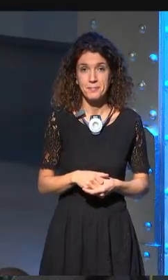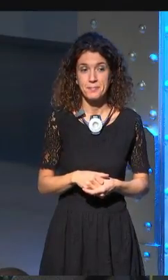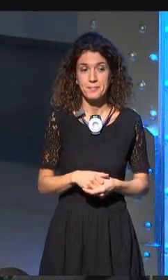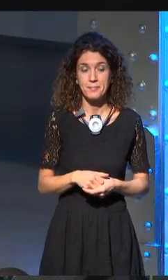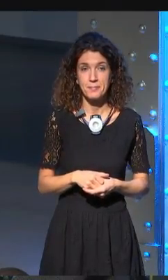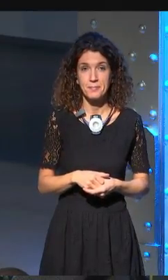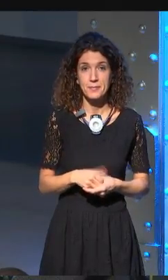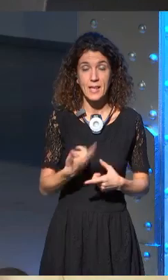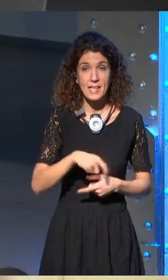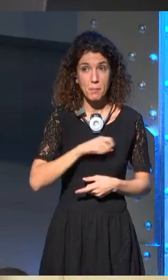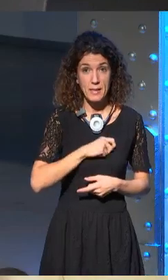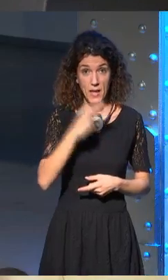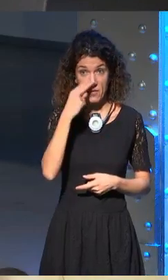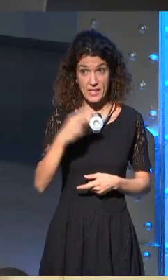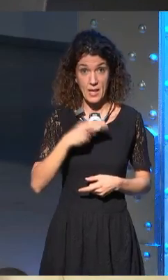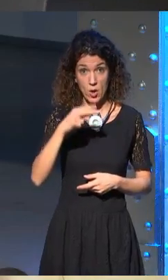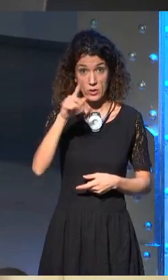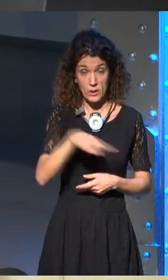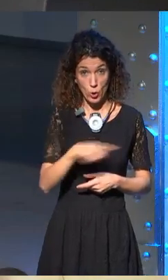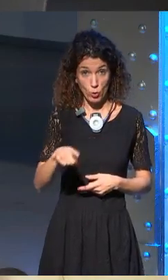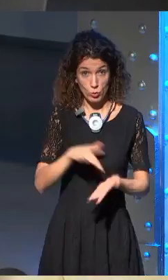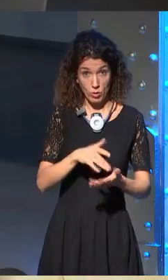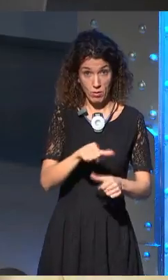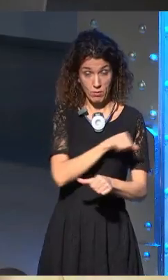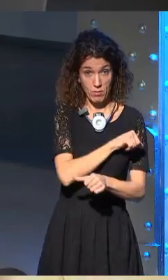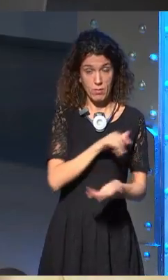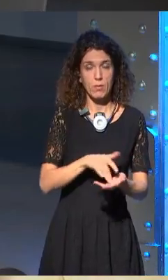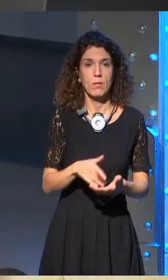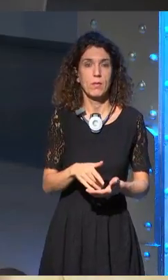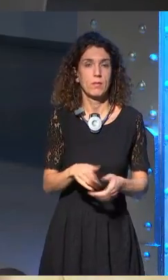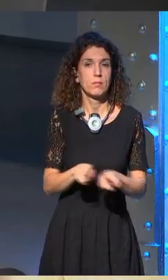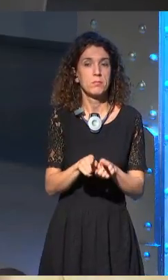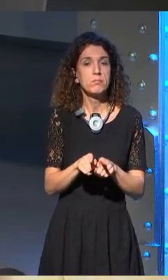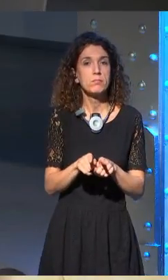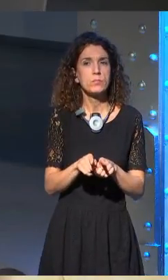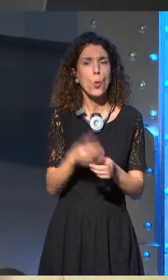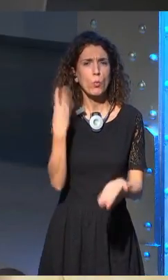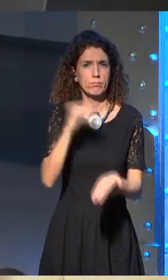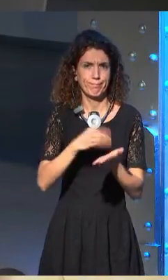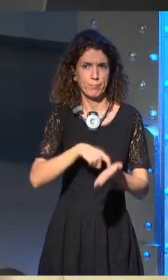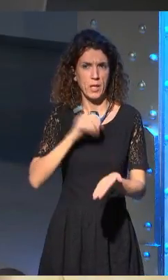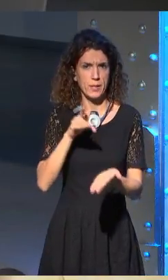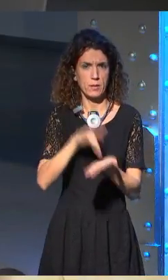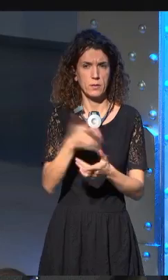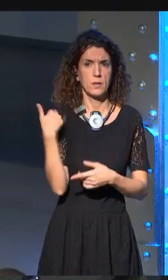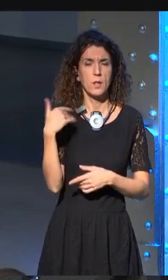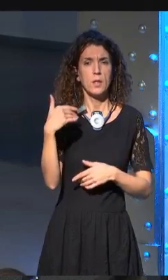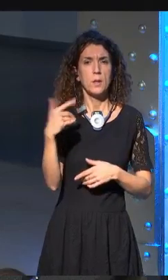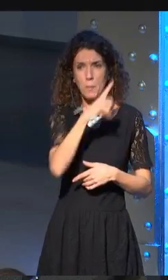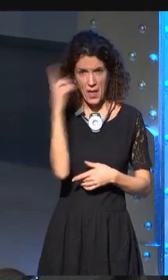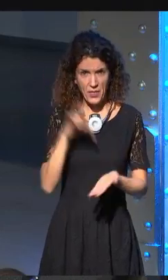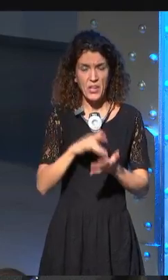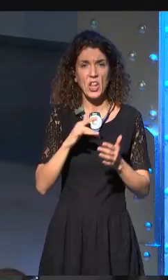¿Había visitado alguna vez España? Creo que. Had you been to Spain before? I think you have. A number of times, yeah. I was here in Madrid in